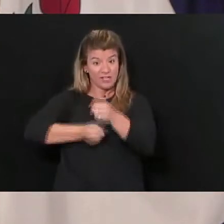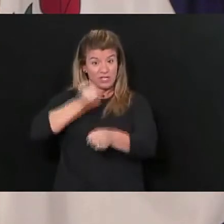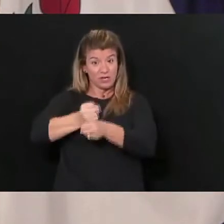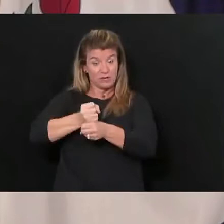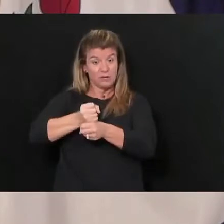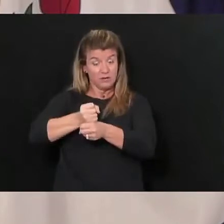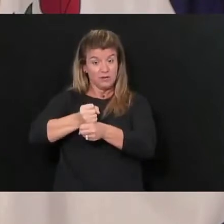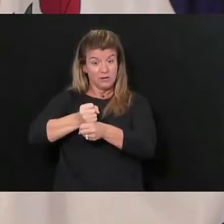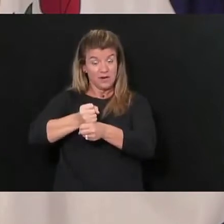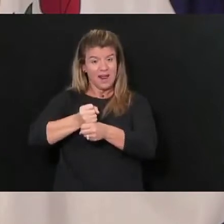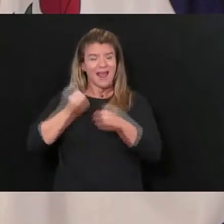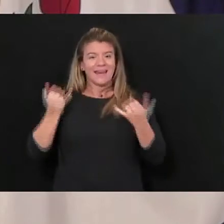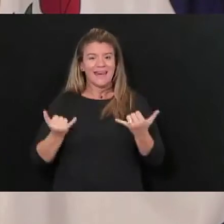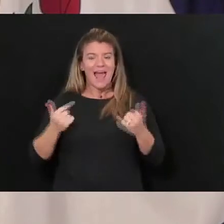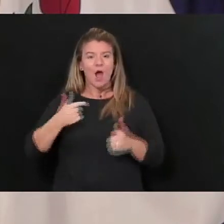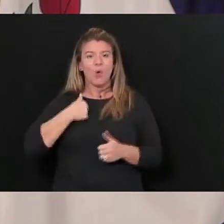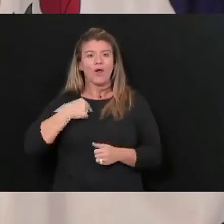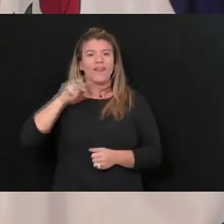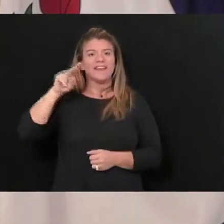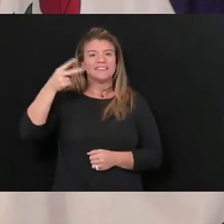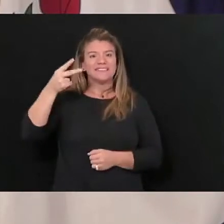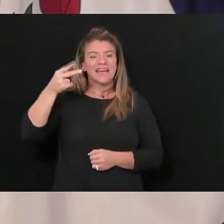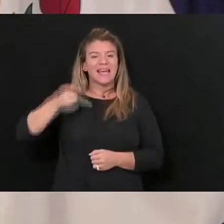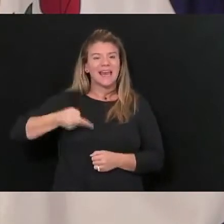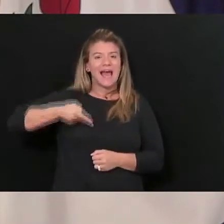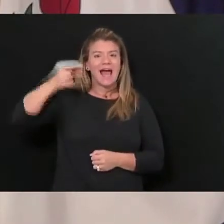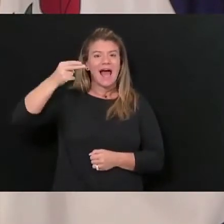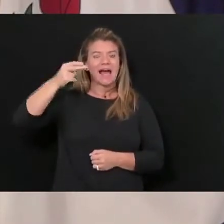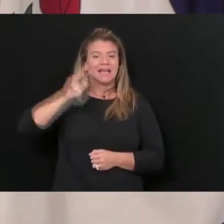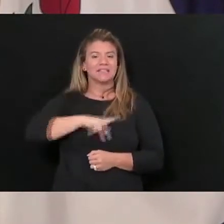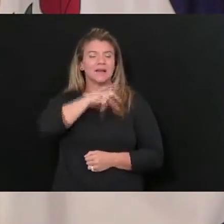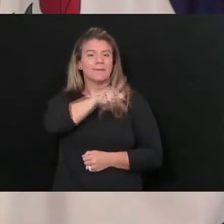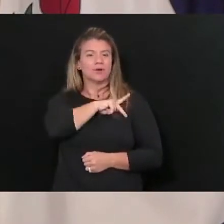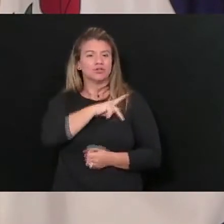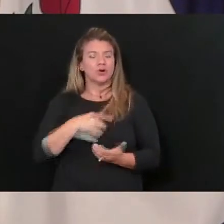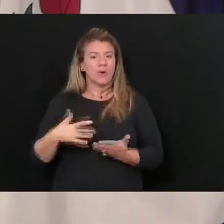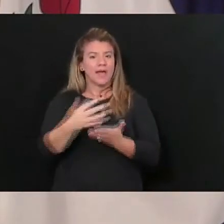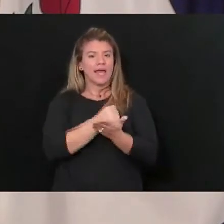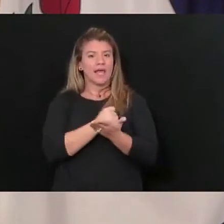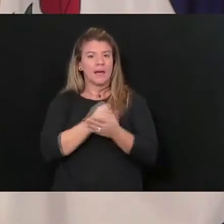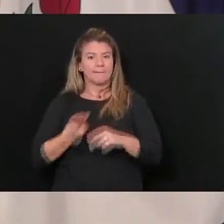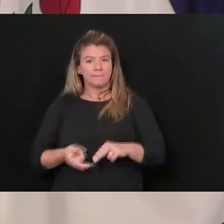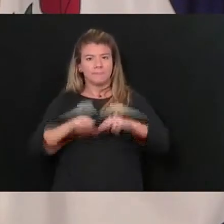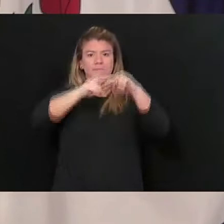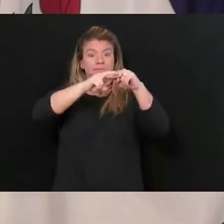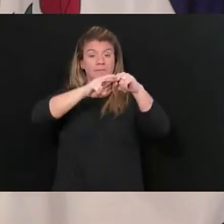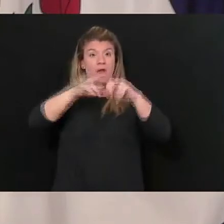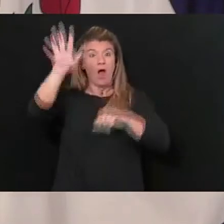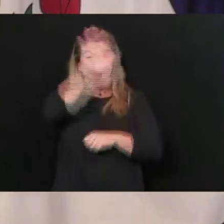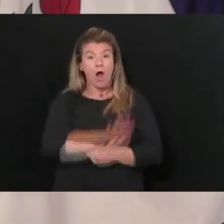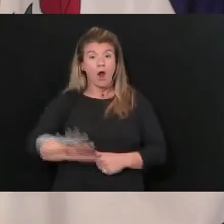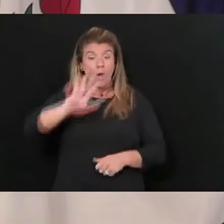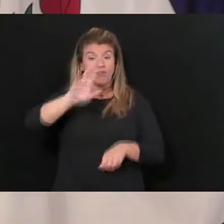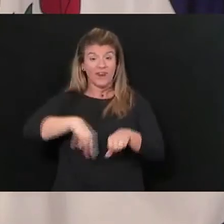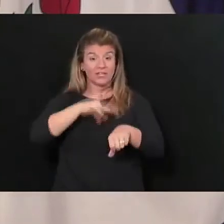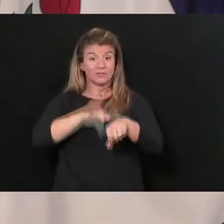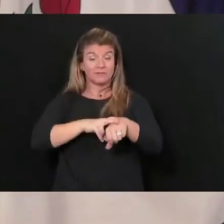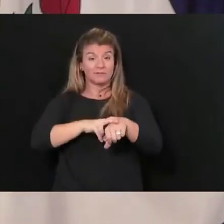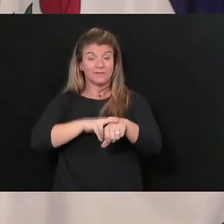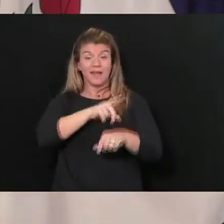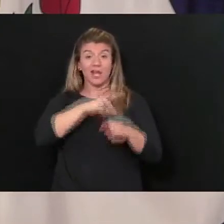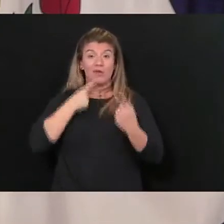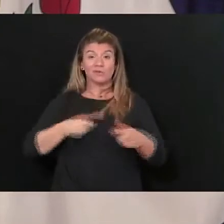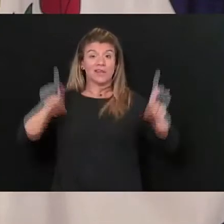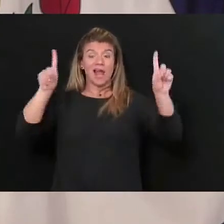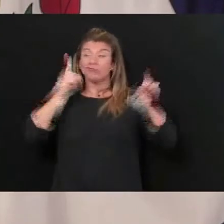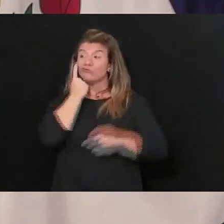the second highest personal income growth rate in the nation. It just came out. I